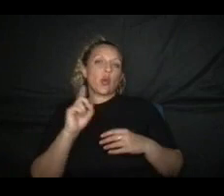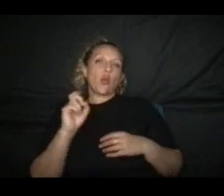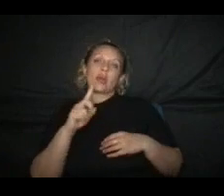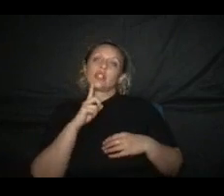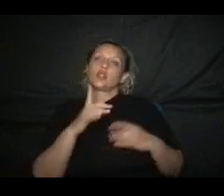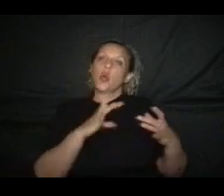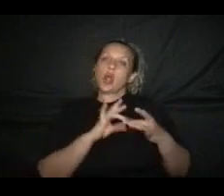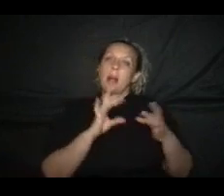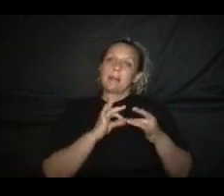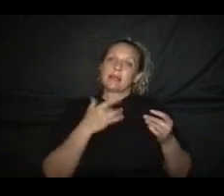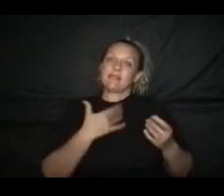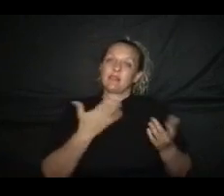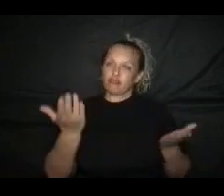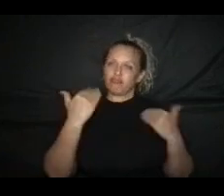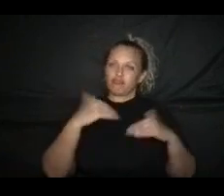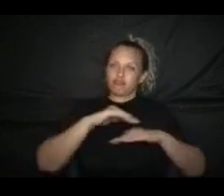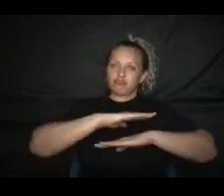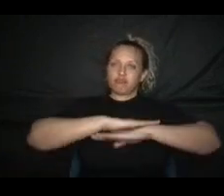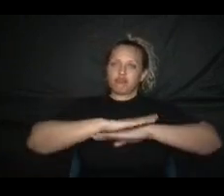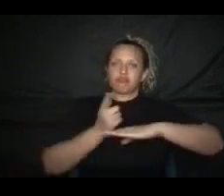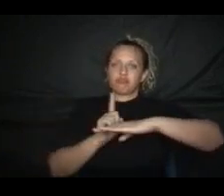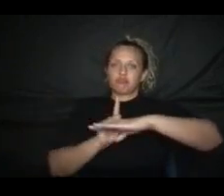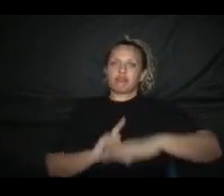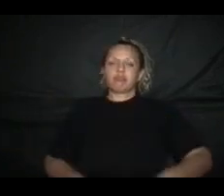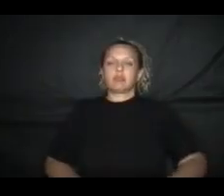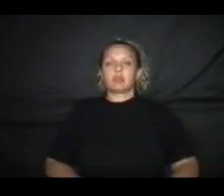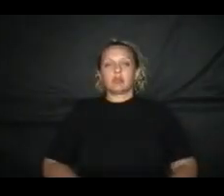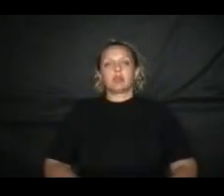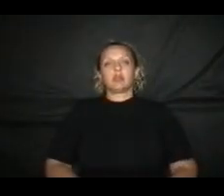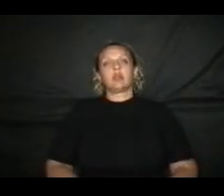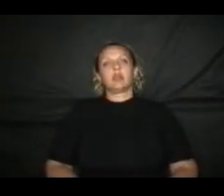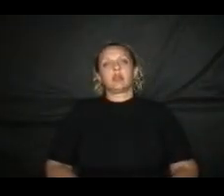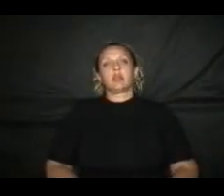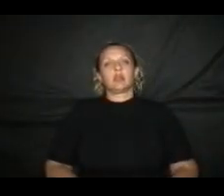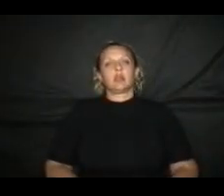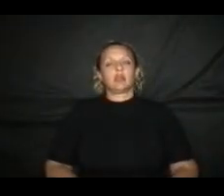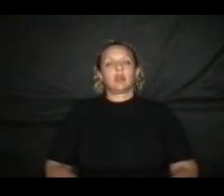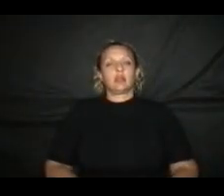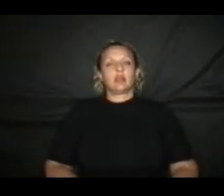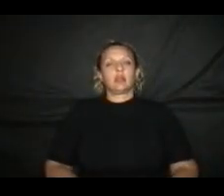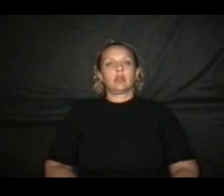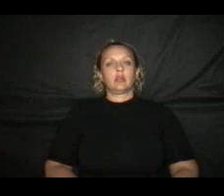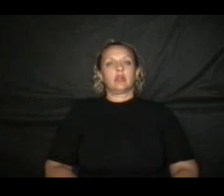questions or comments, feel free to come up to the podium.